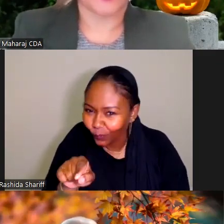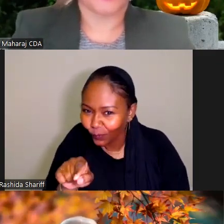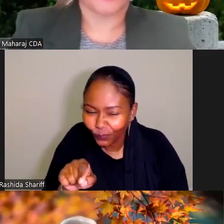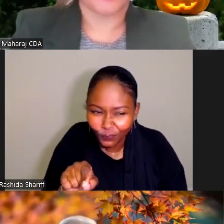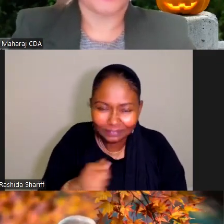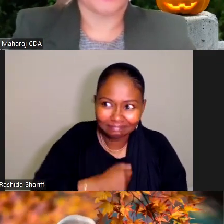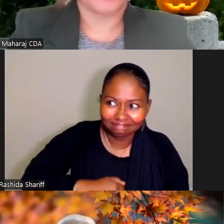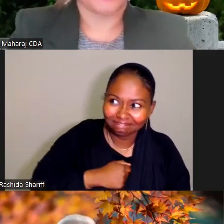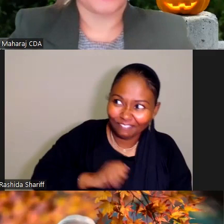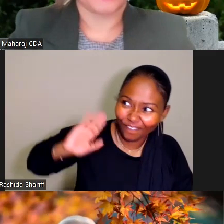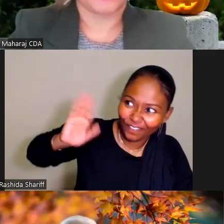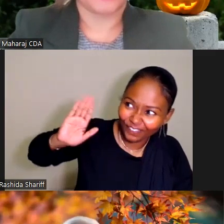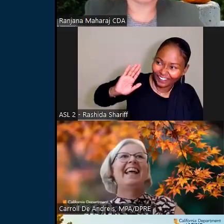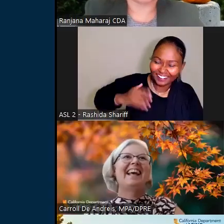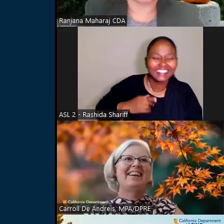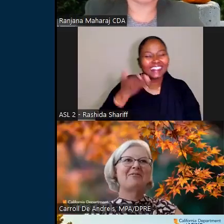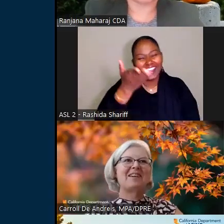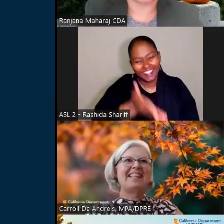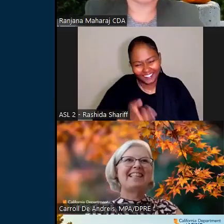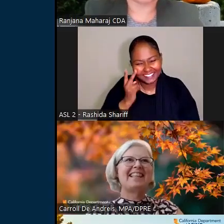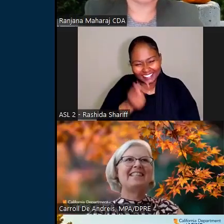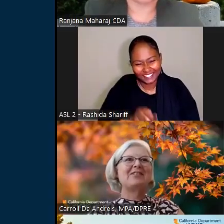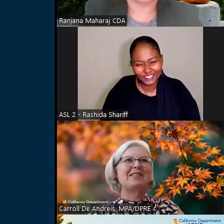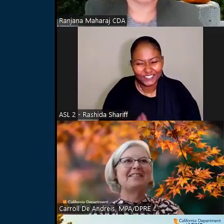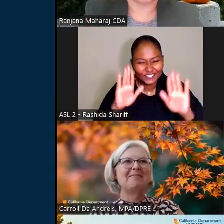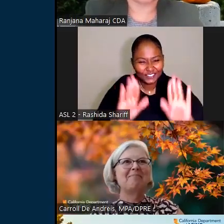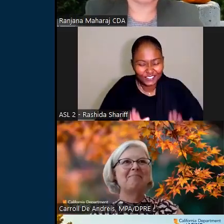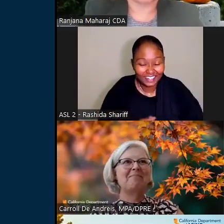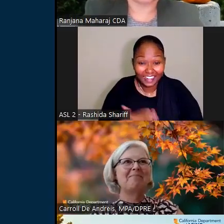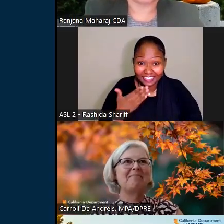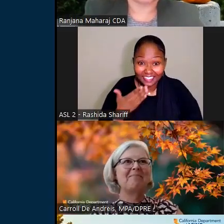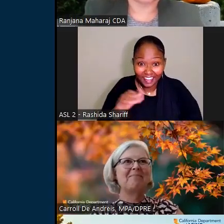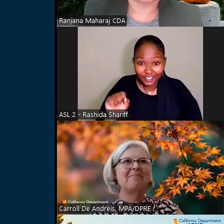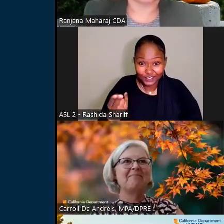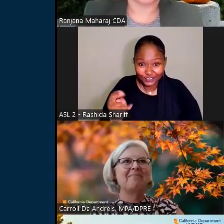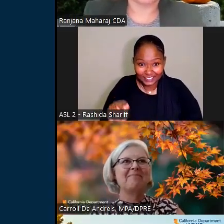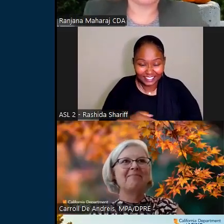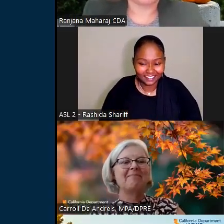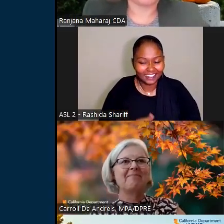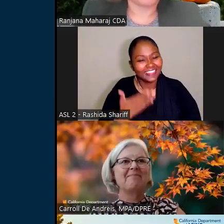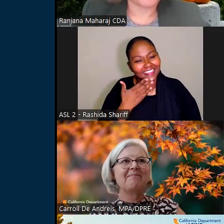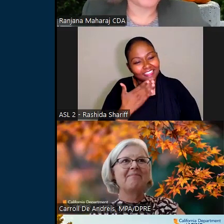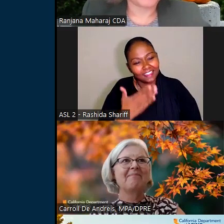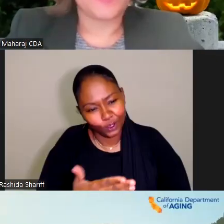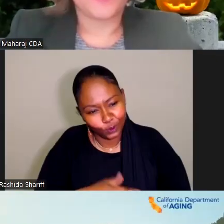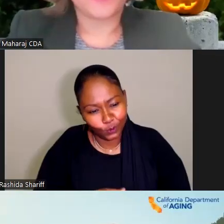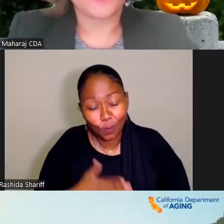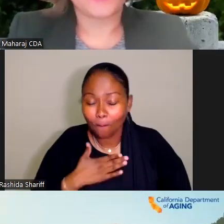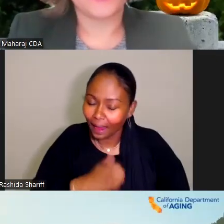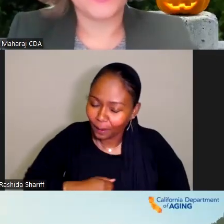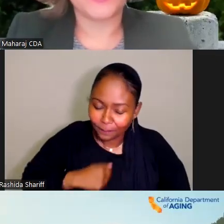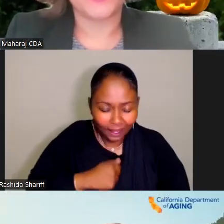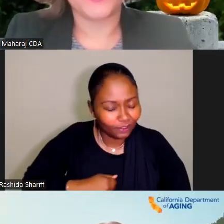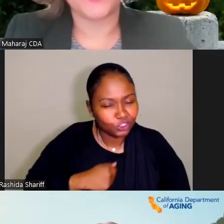Thank you. There, I see you. Great. Thanks, Susan. Thank you. And my